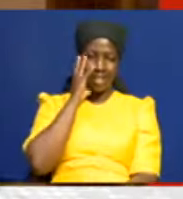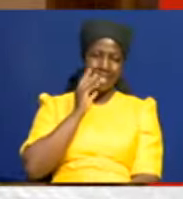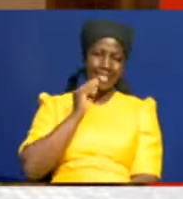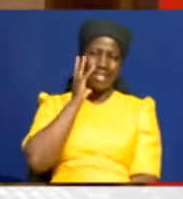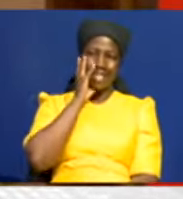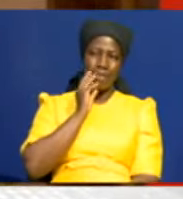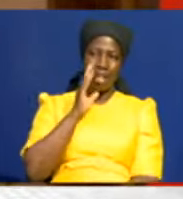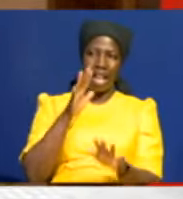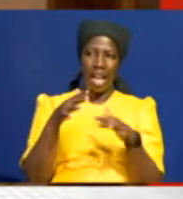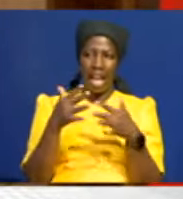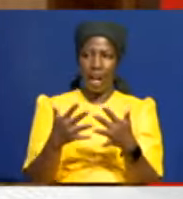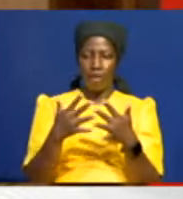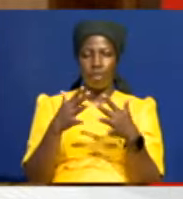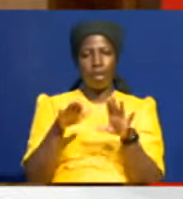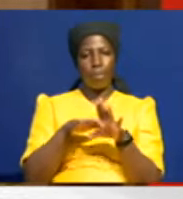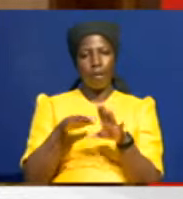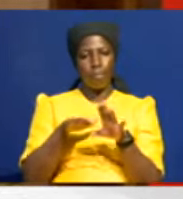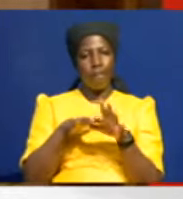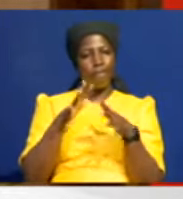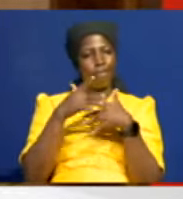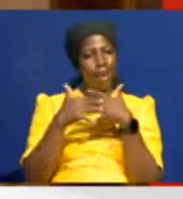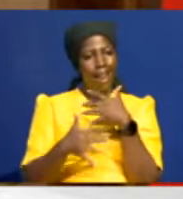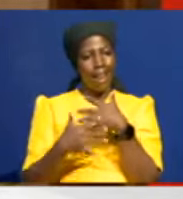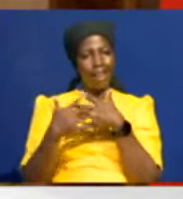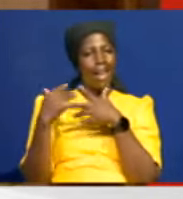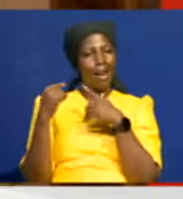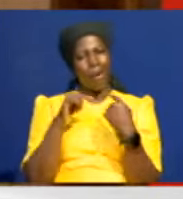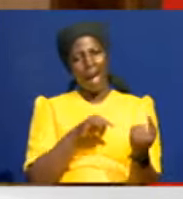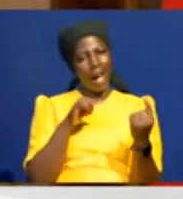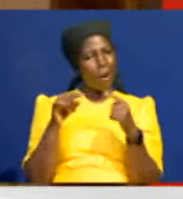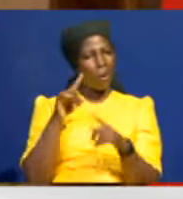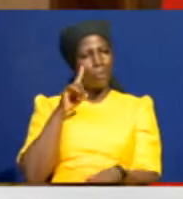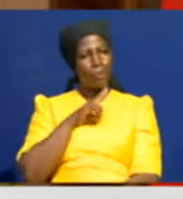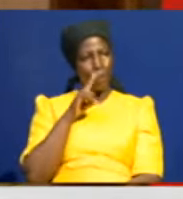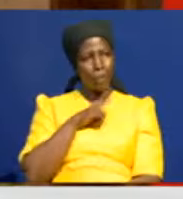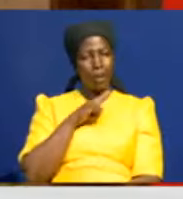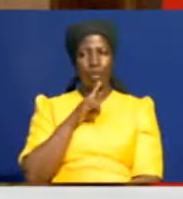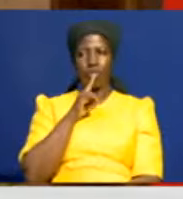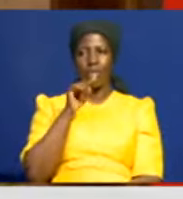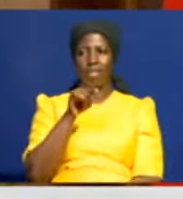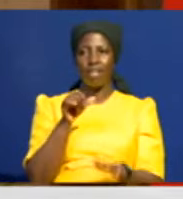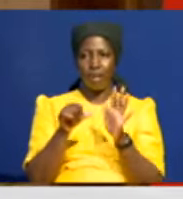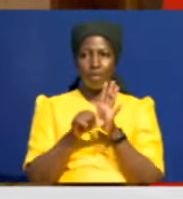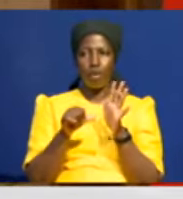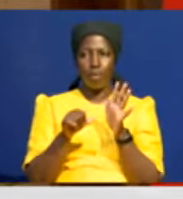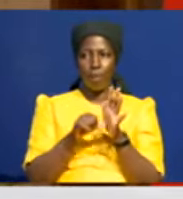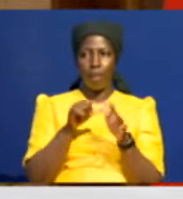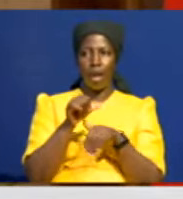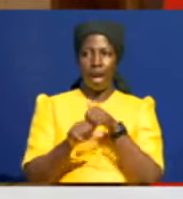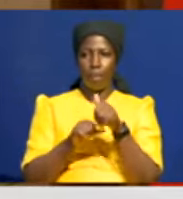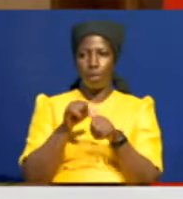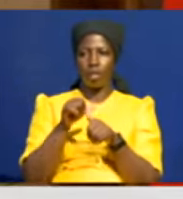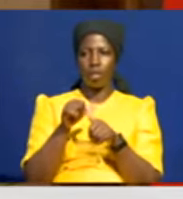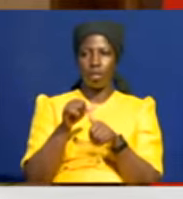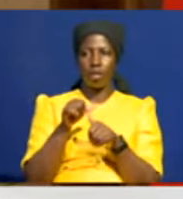of bloody, horrific conflicts and wars. And this problem of the war of